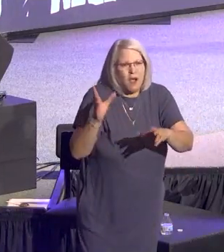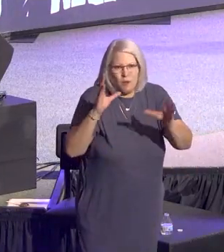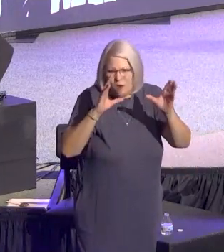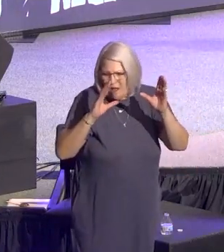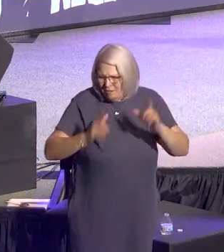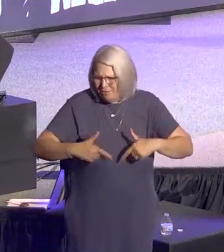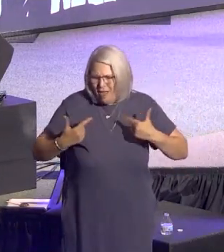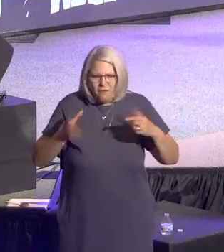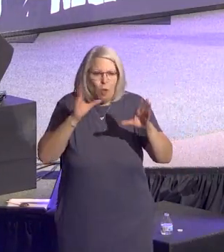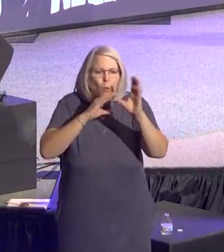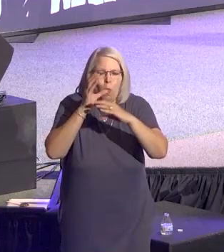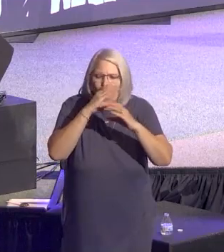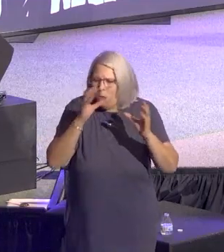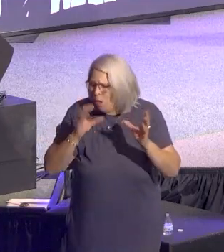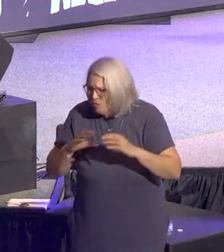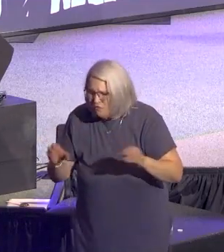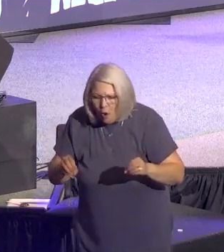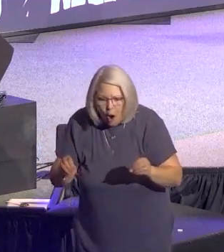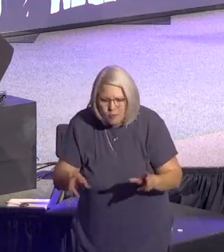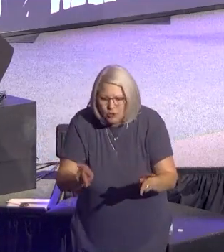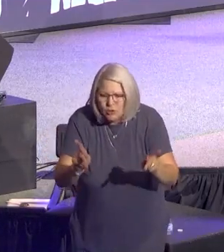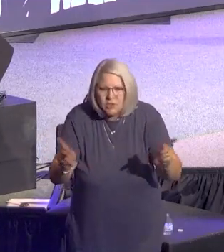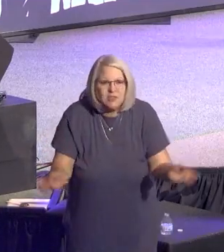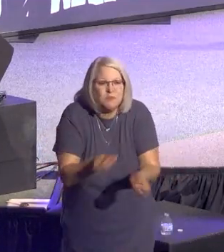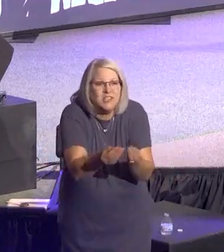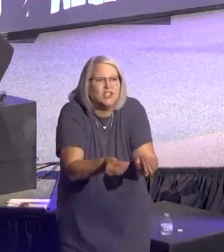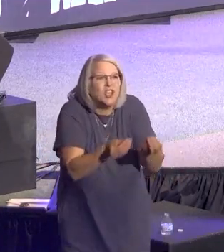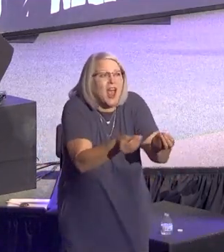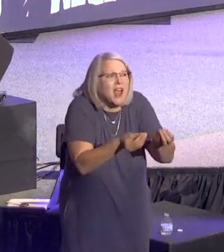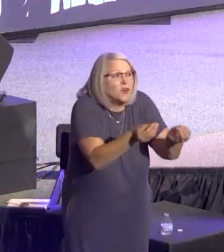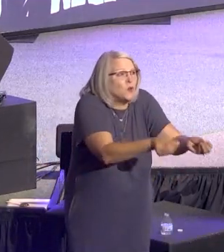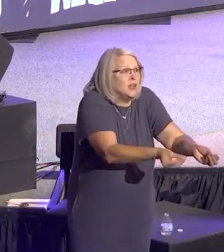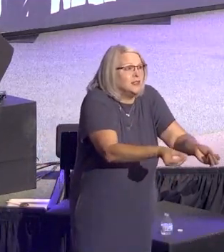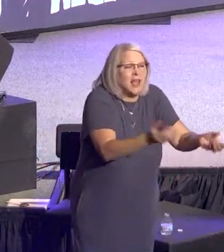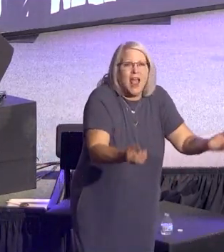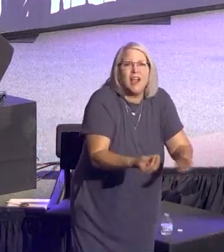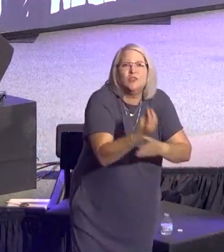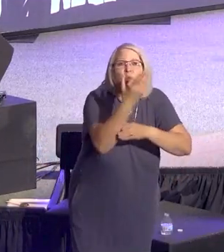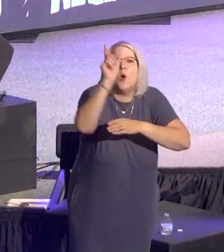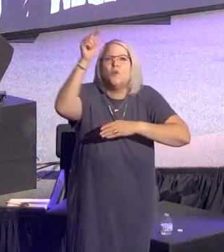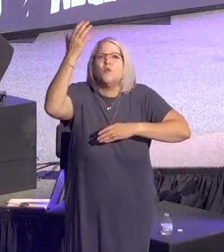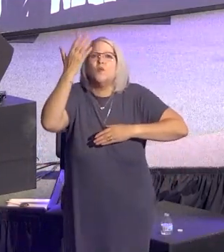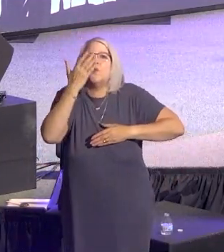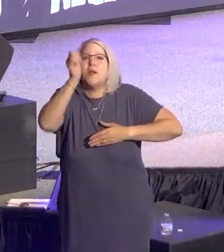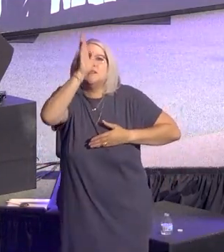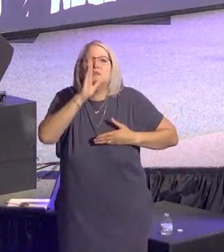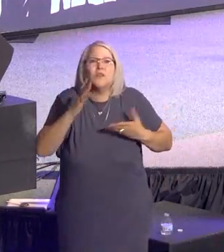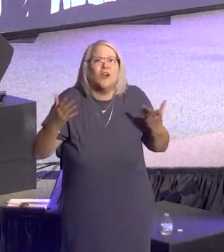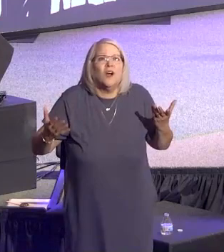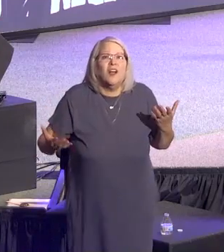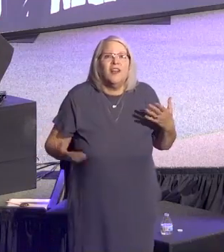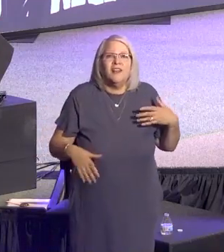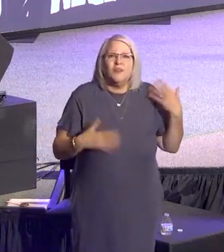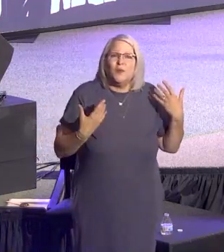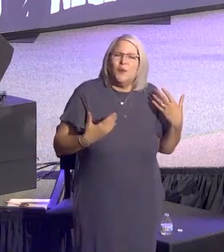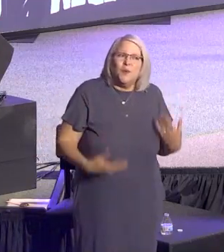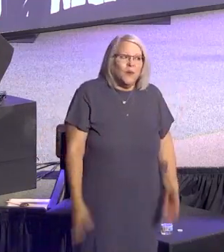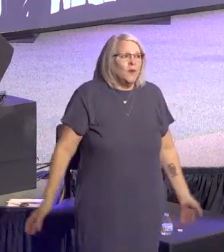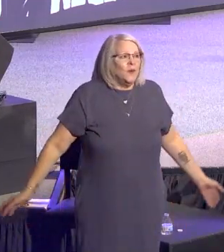for opportunities to be generous. If we really want to experience the grace of God and grow in the grace of God,